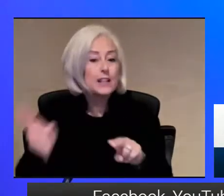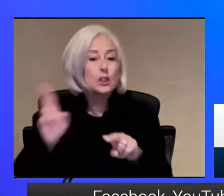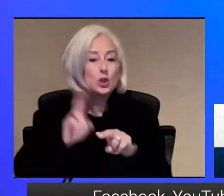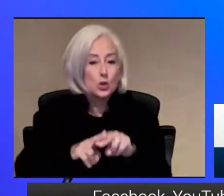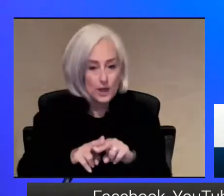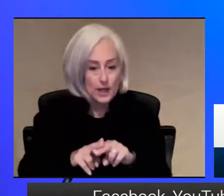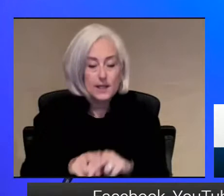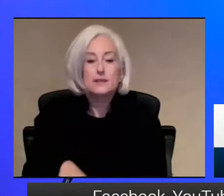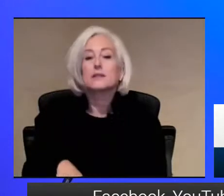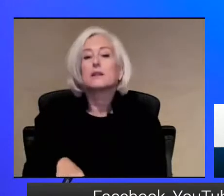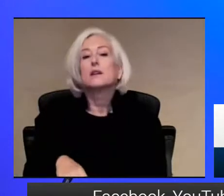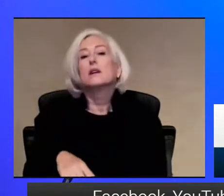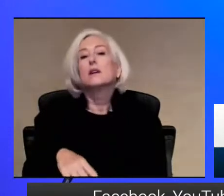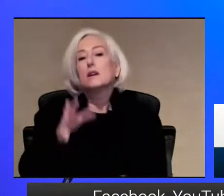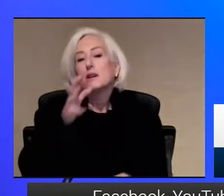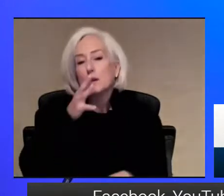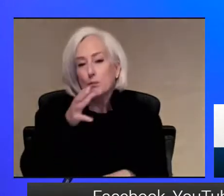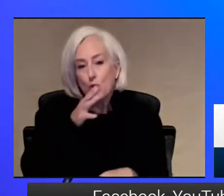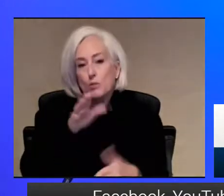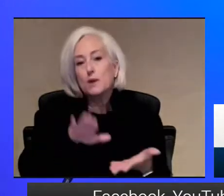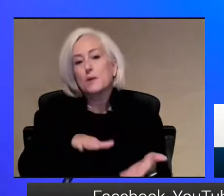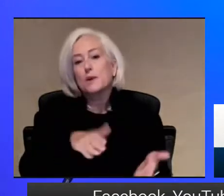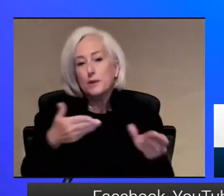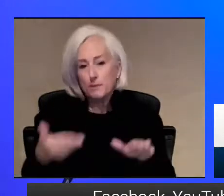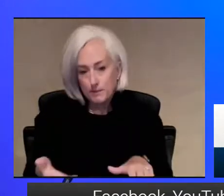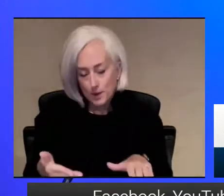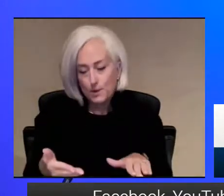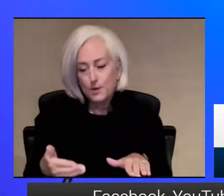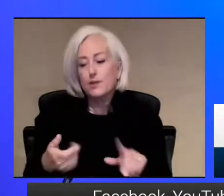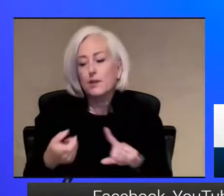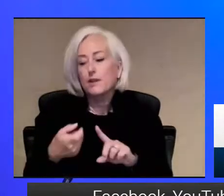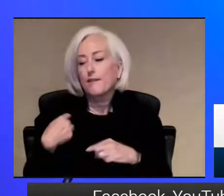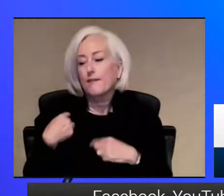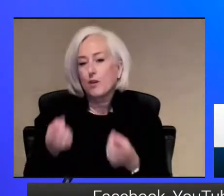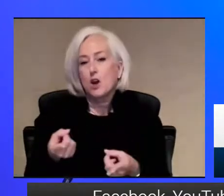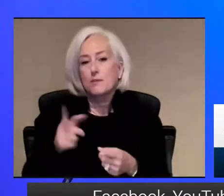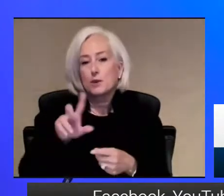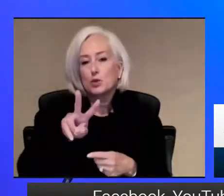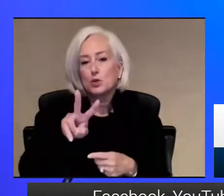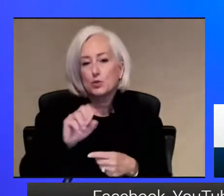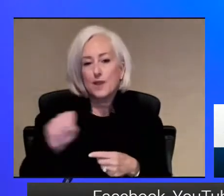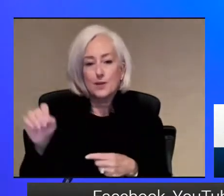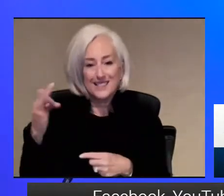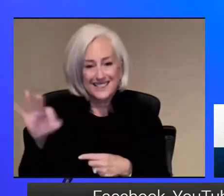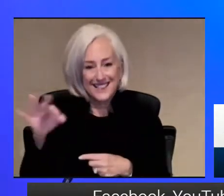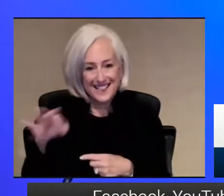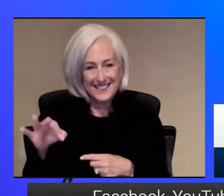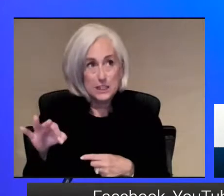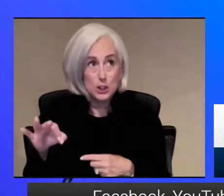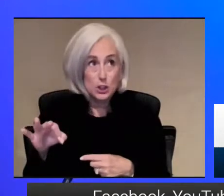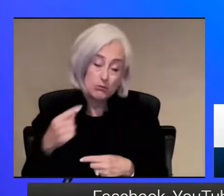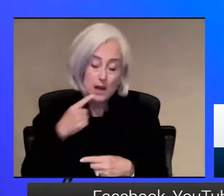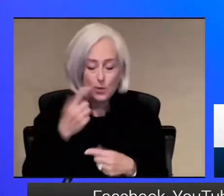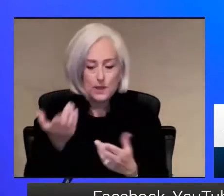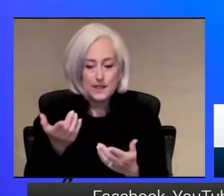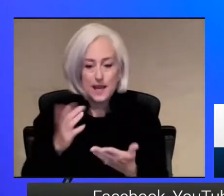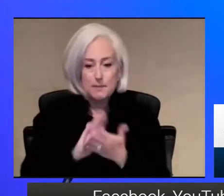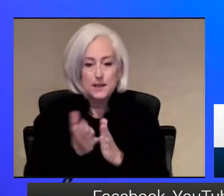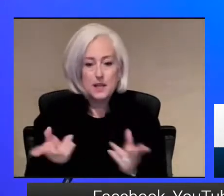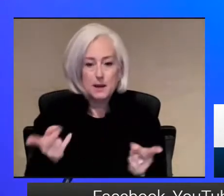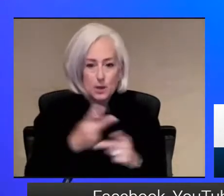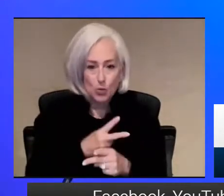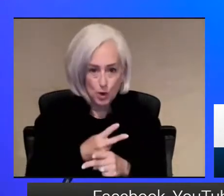mortality from 2019. And so I would say that it's getting worse for Black women accessing health care, receiving quality